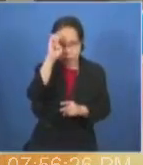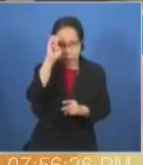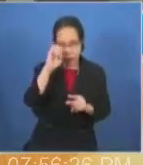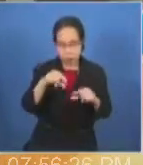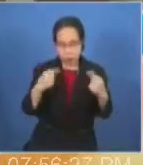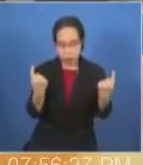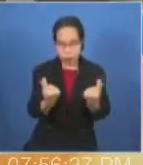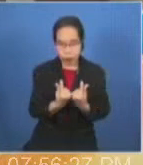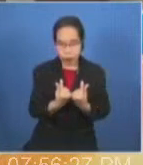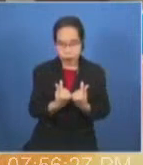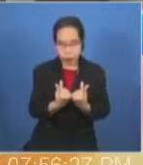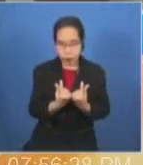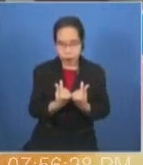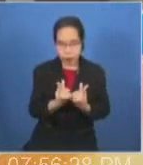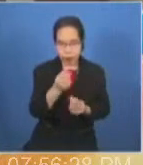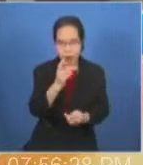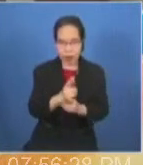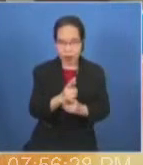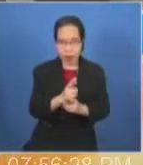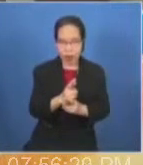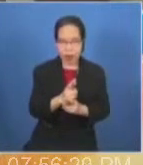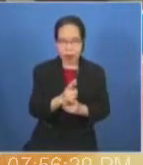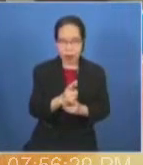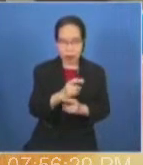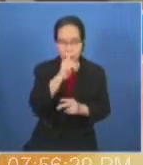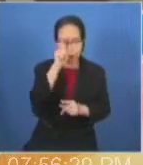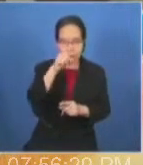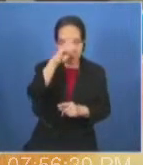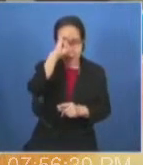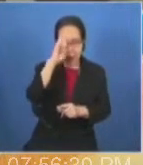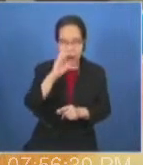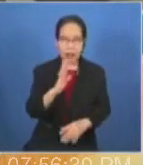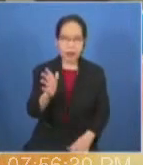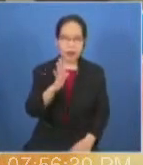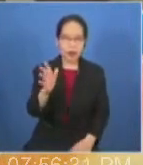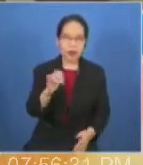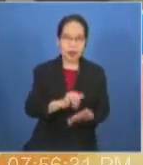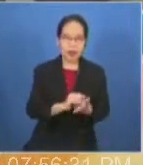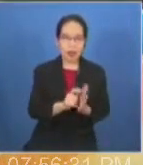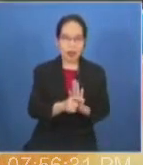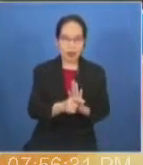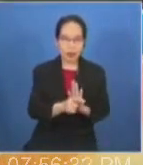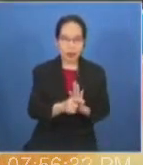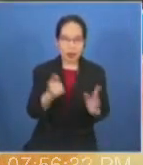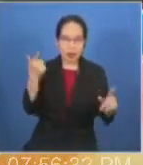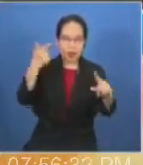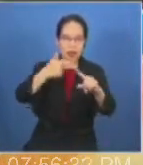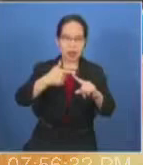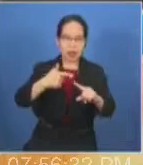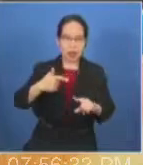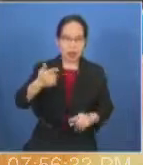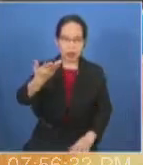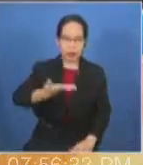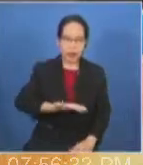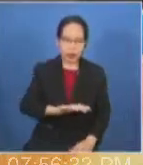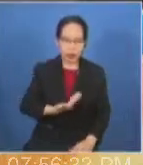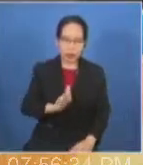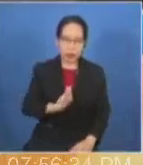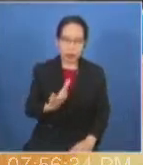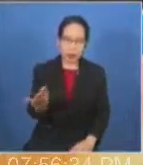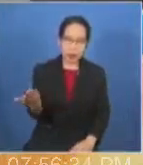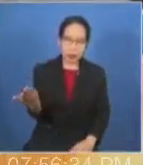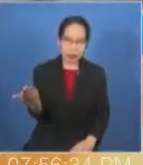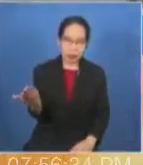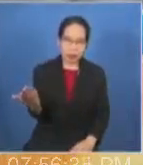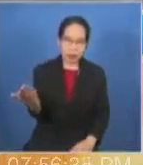Roof? Well, that's really because I have not seen Brother Ellie preach at that time. Until he invited